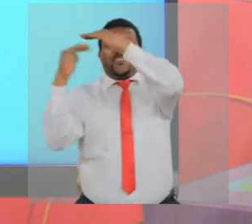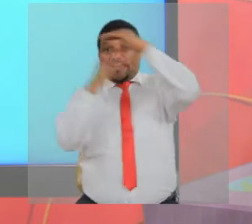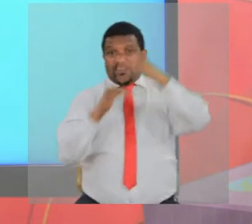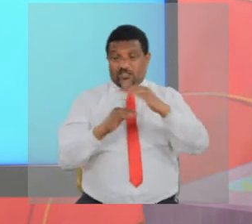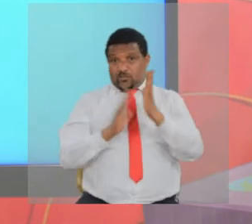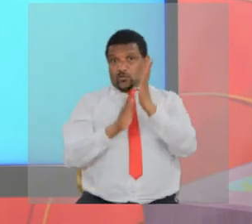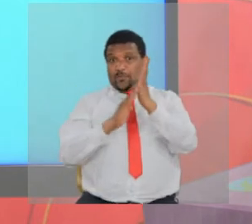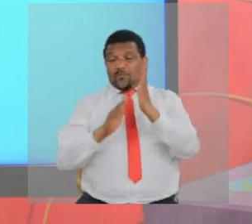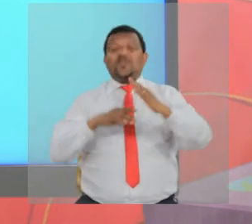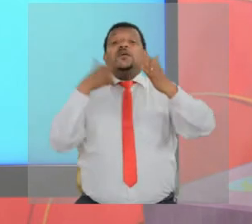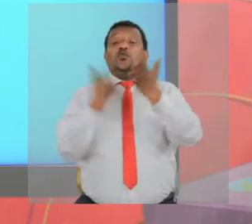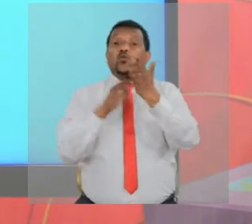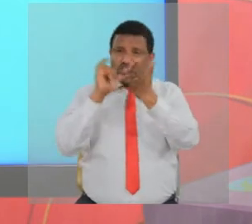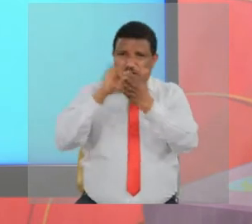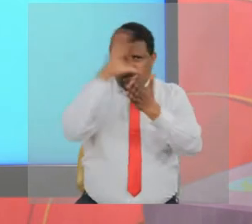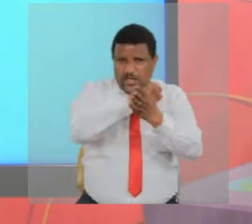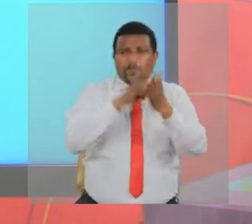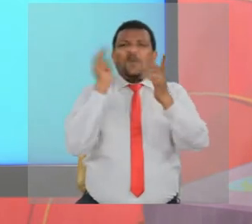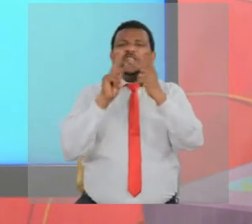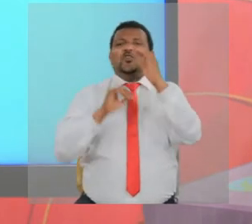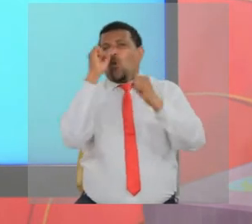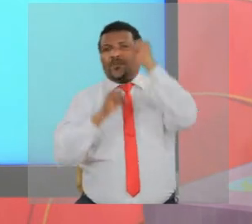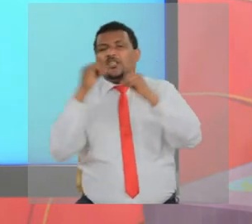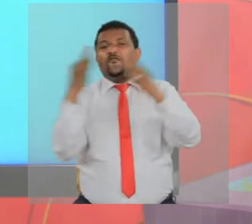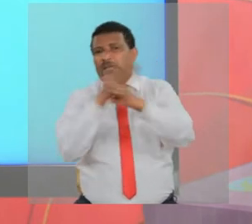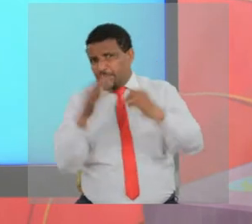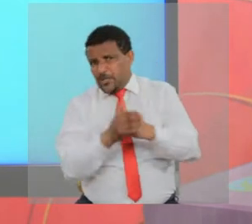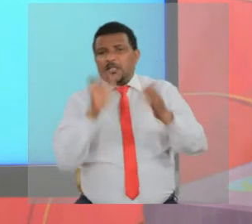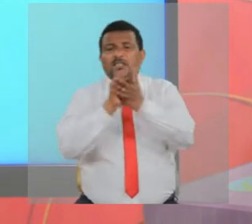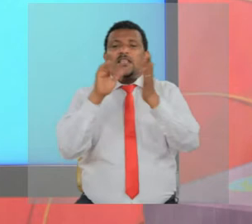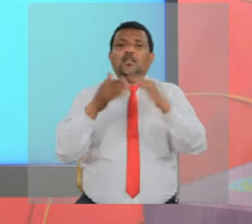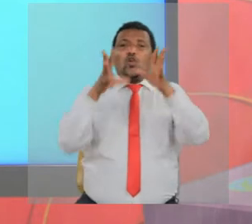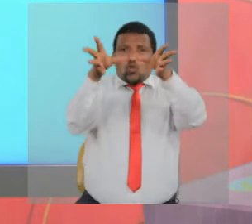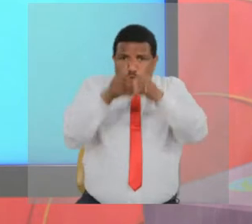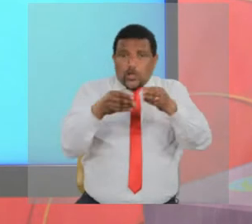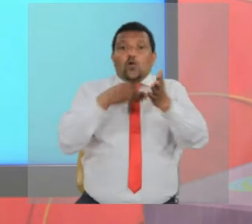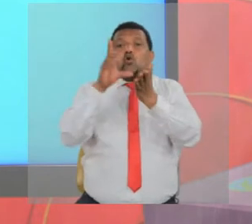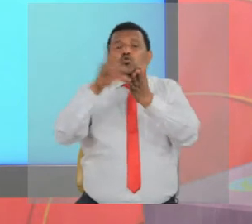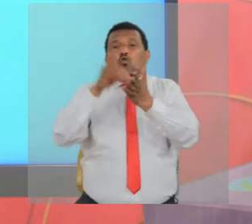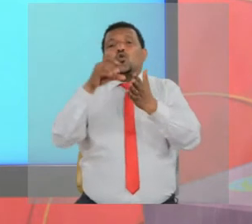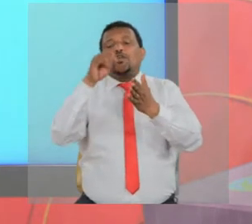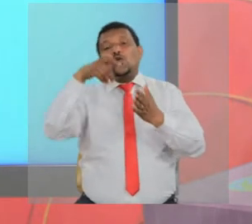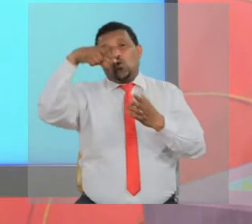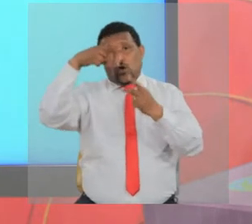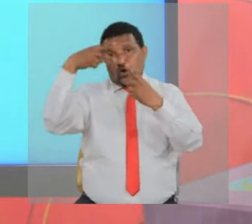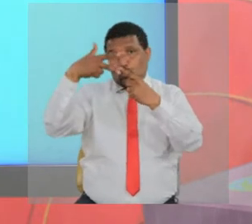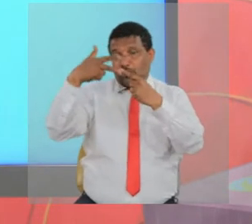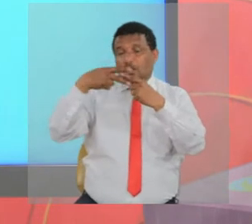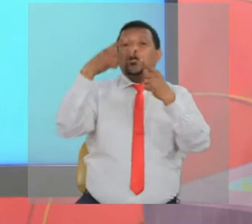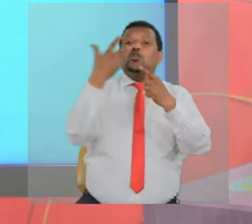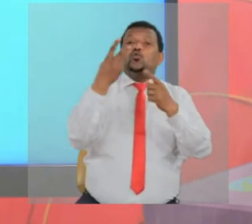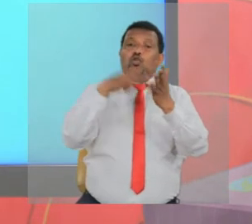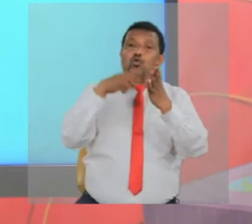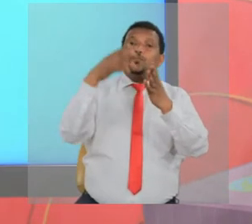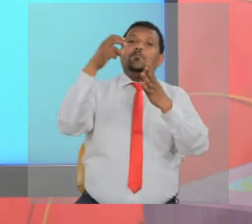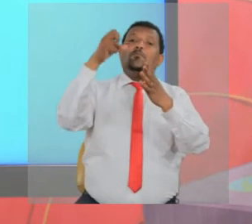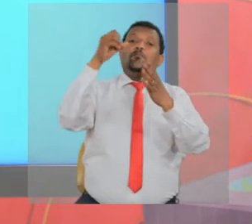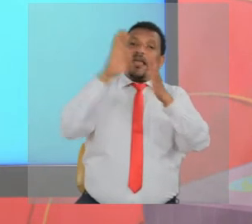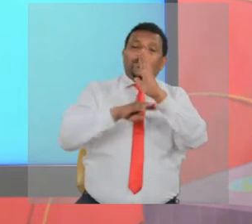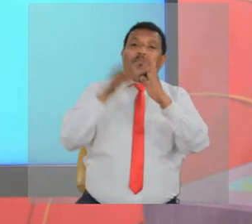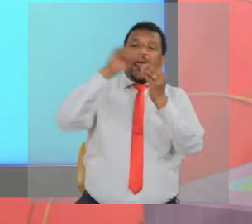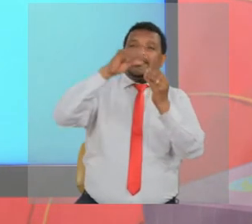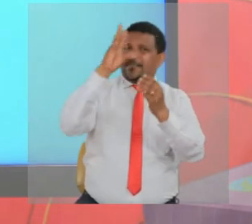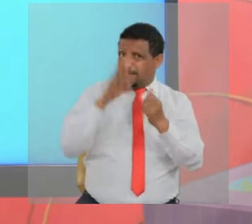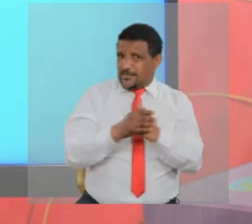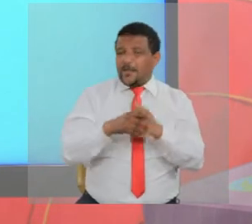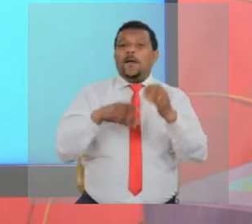structure. Consider that a perfectly competitive firm that has total cost of Q cubed minus 2Q square minus 2Q plus 6 and